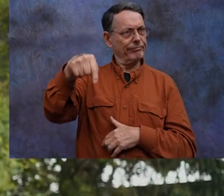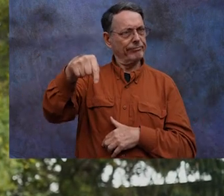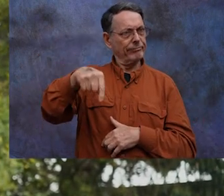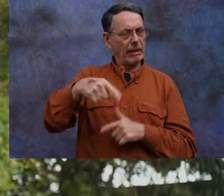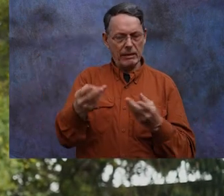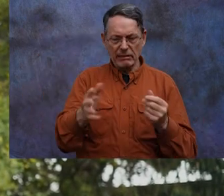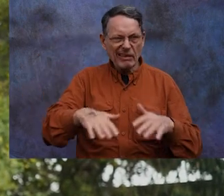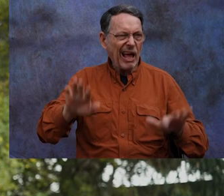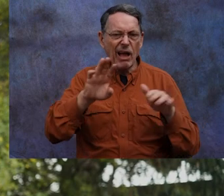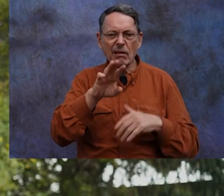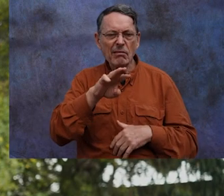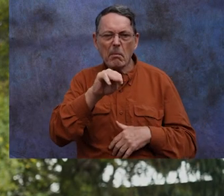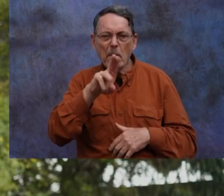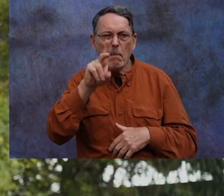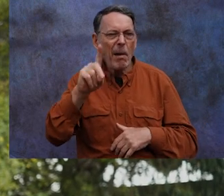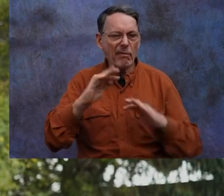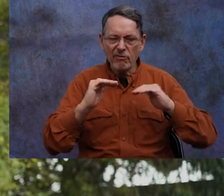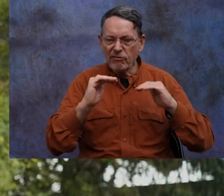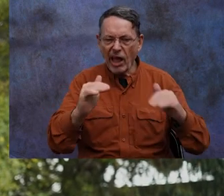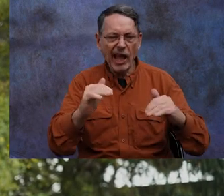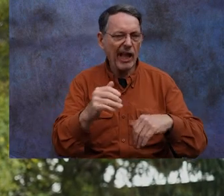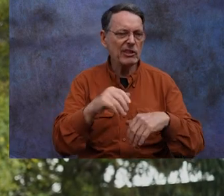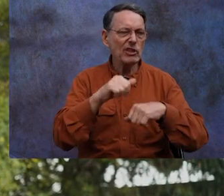Mud flats, shell mounds.